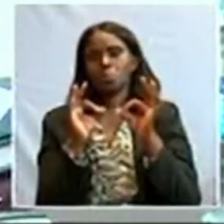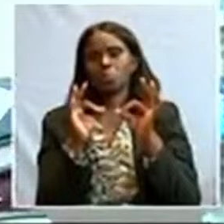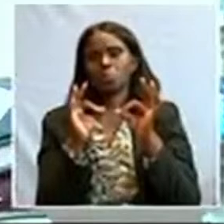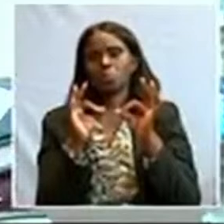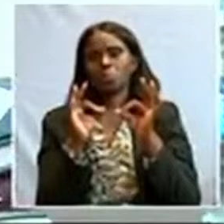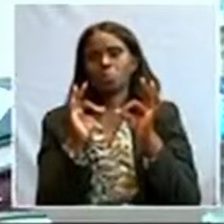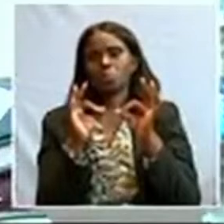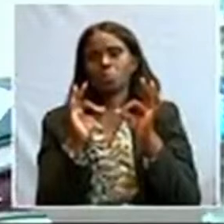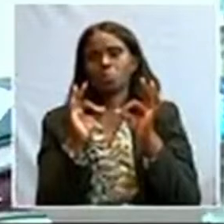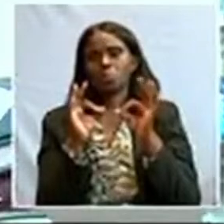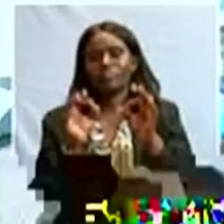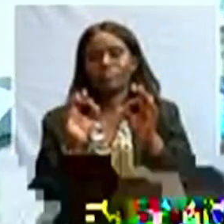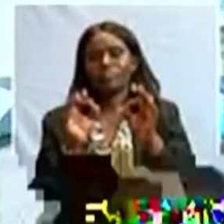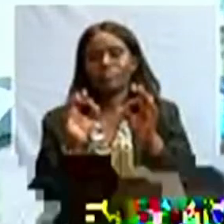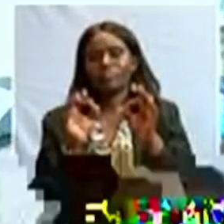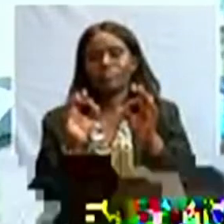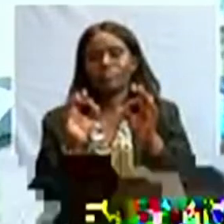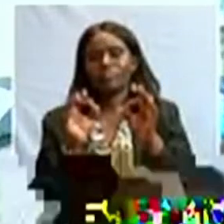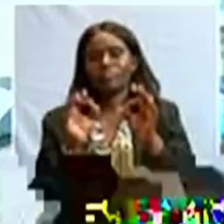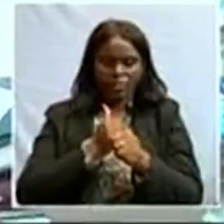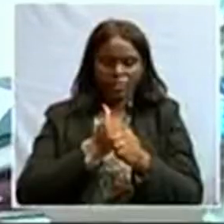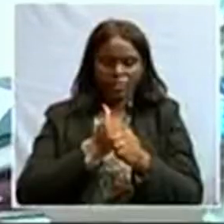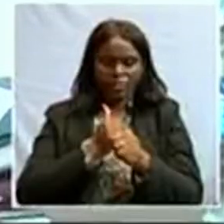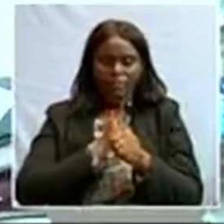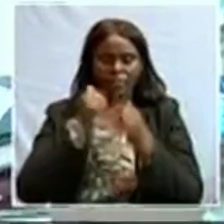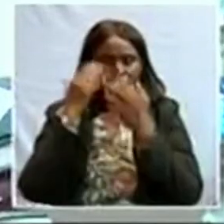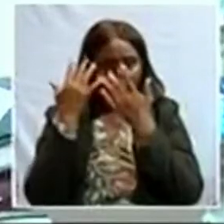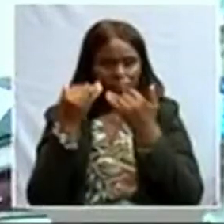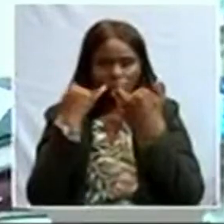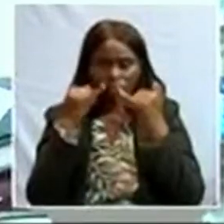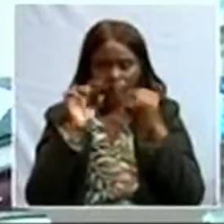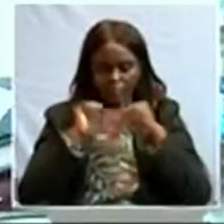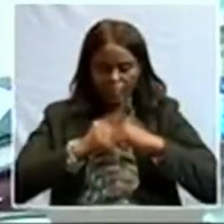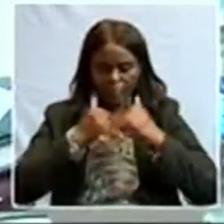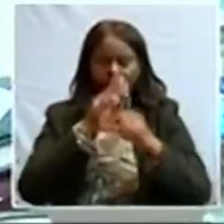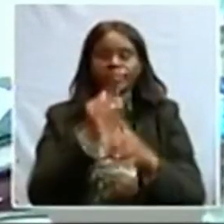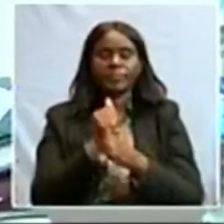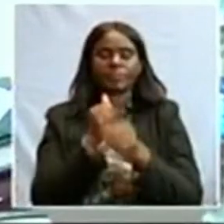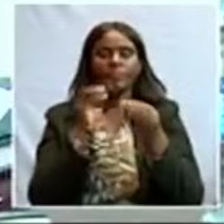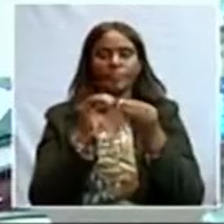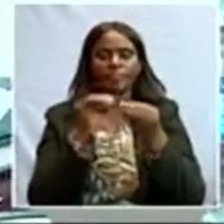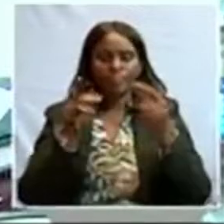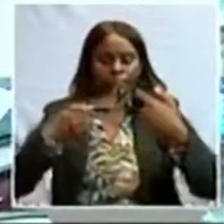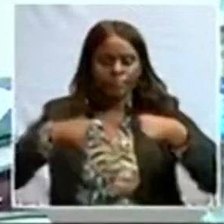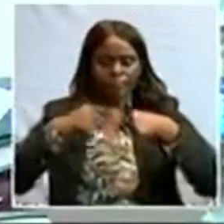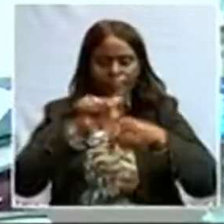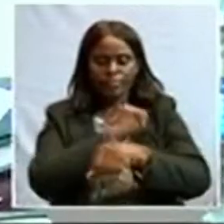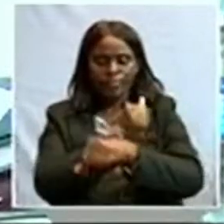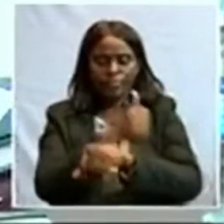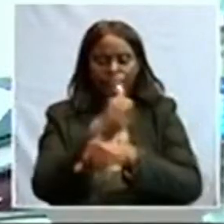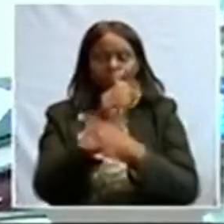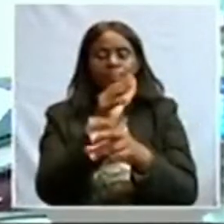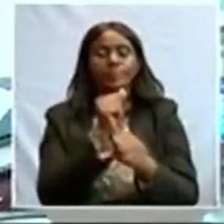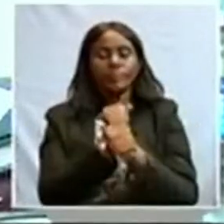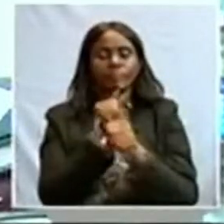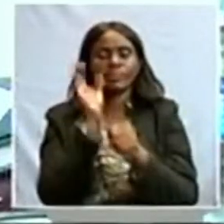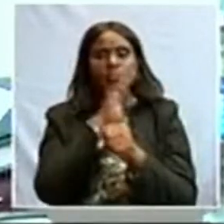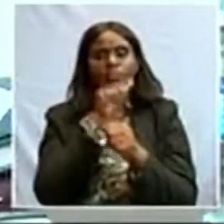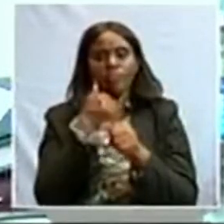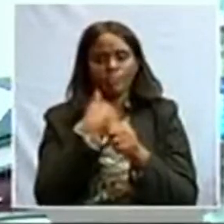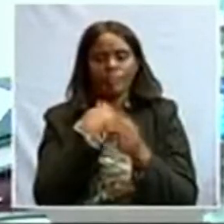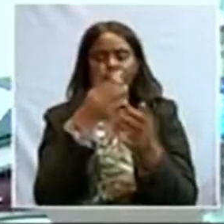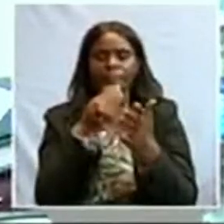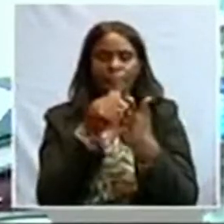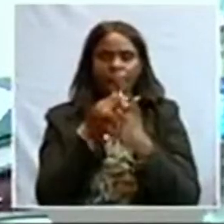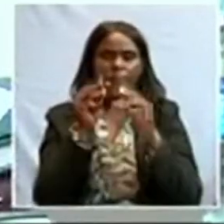current. I will inform the committee that we are in receipt, or local authorities are in receipt of a